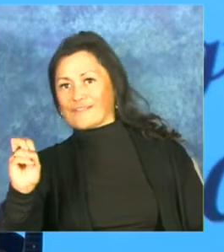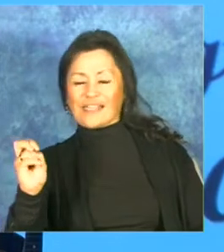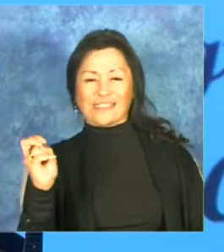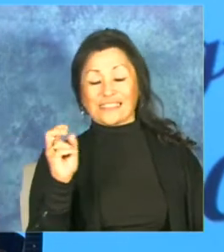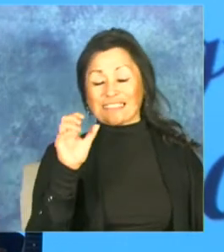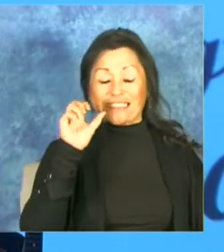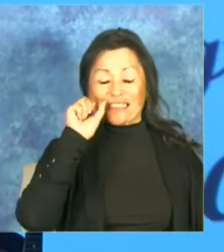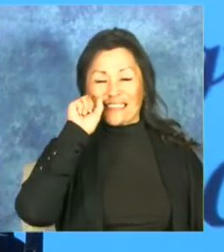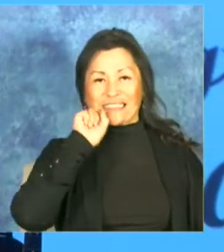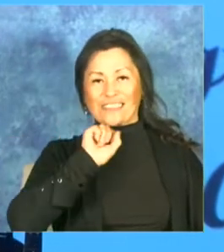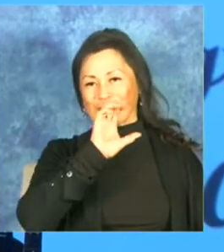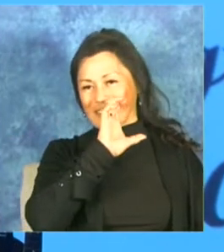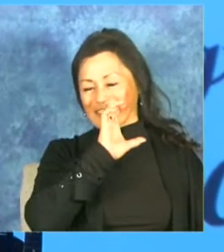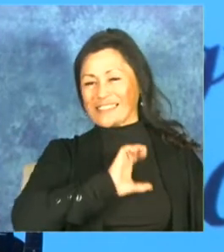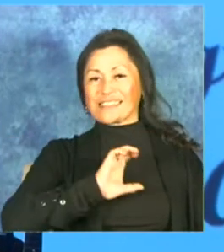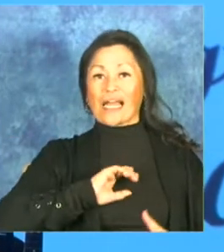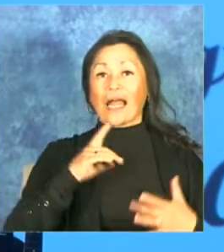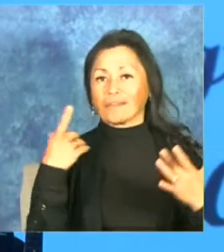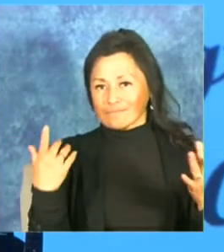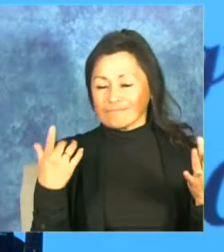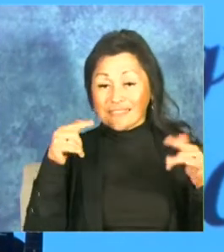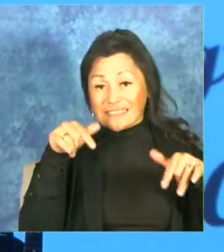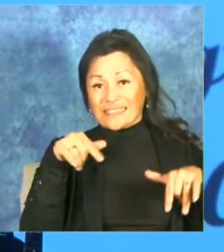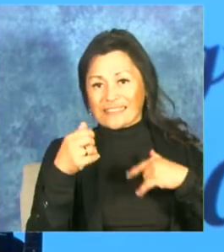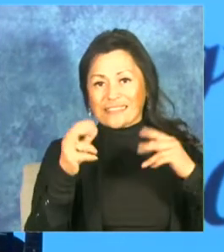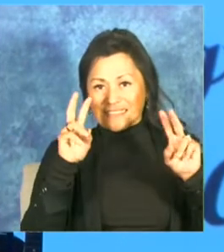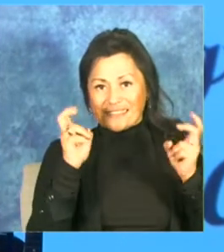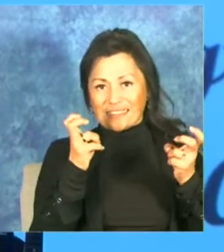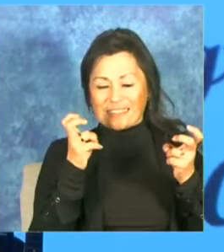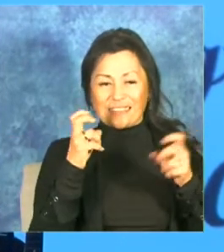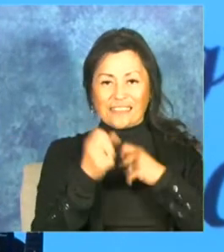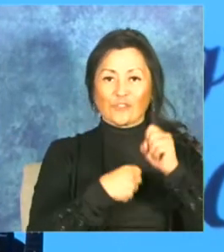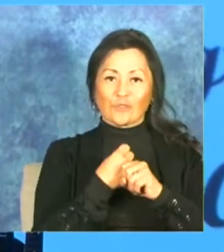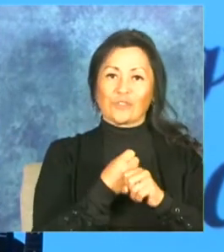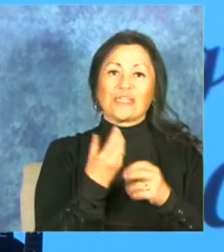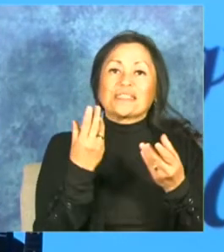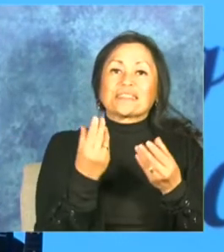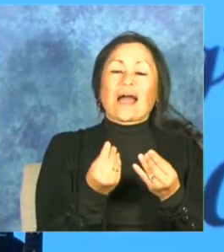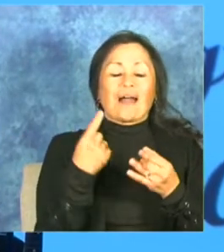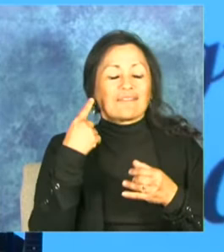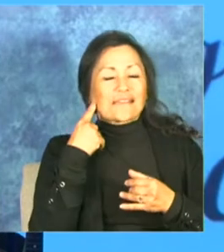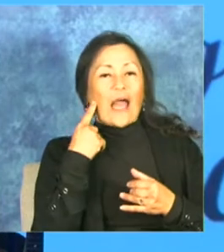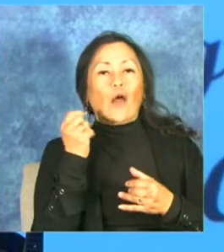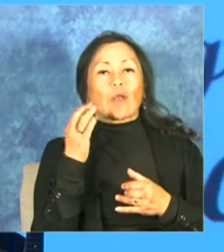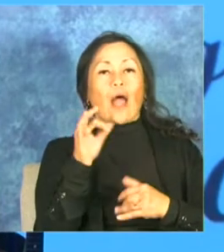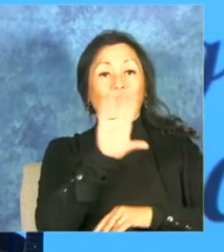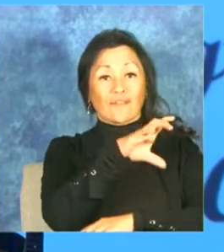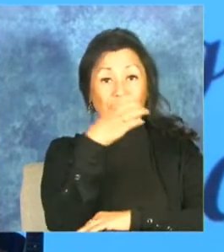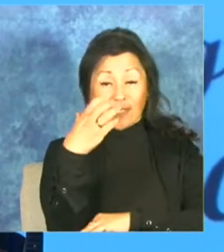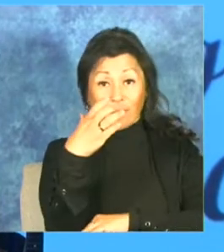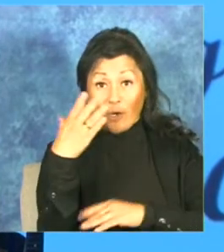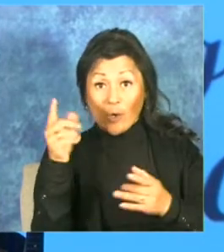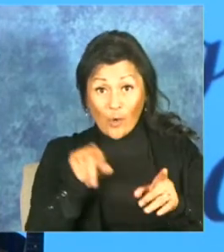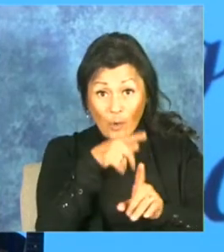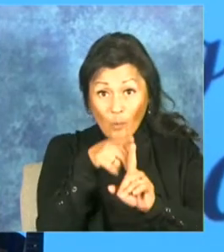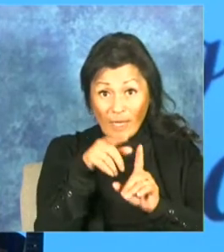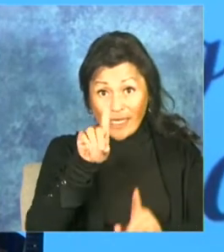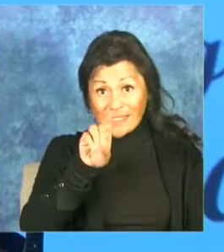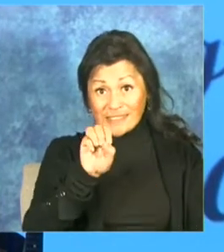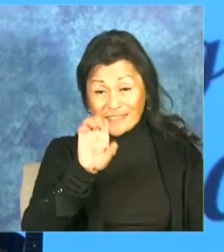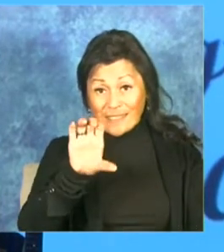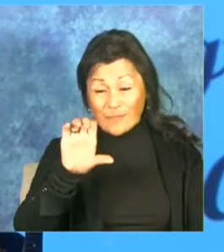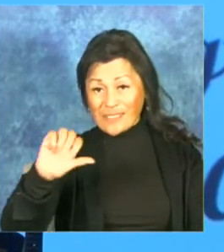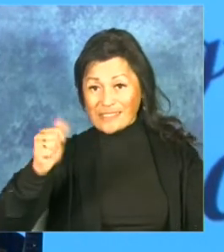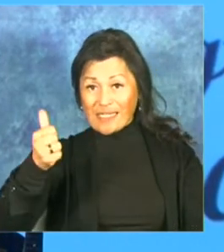at CLC. And the theme this year is The Softer Sounds of Christmas. And it's going to be on December the 10th at